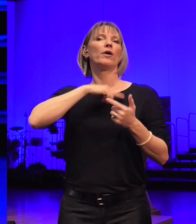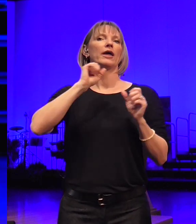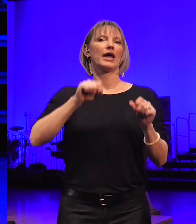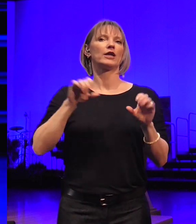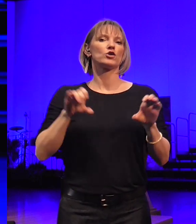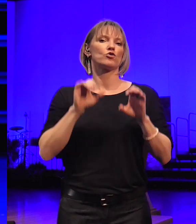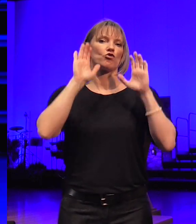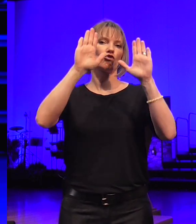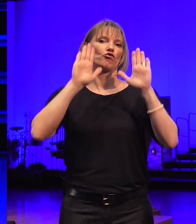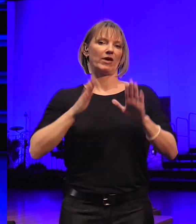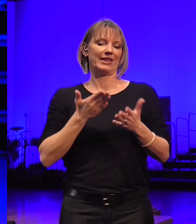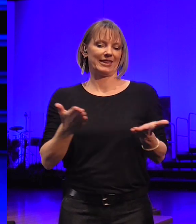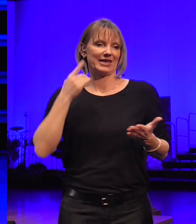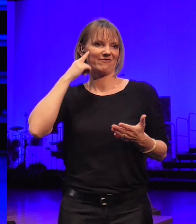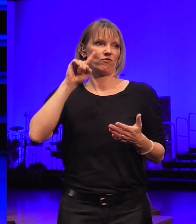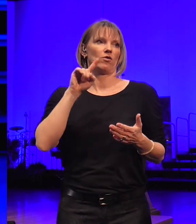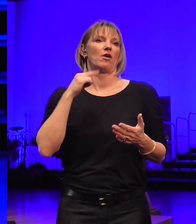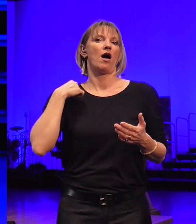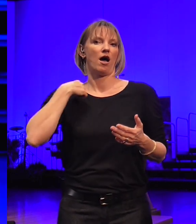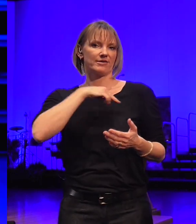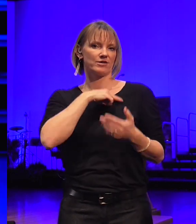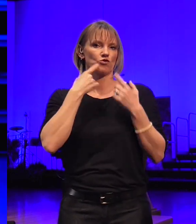things for our thriving.